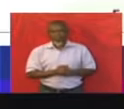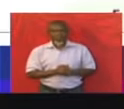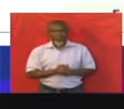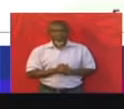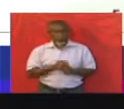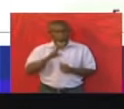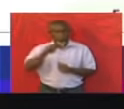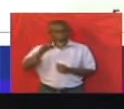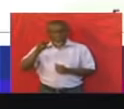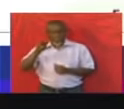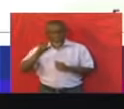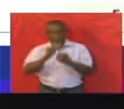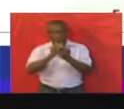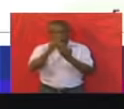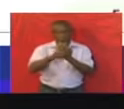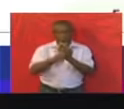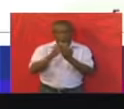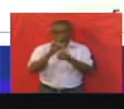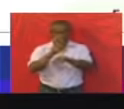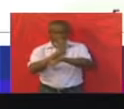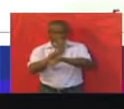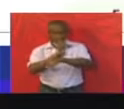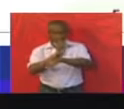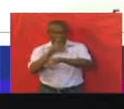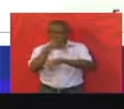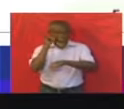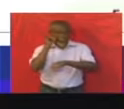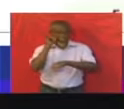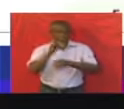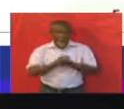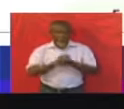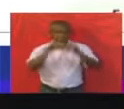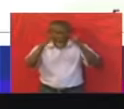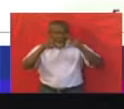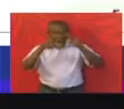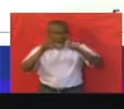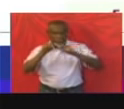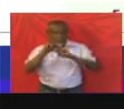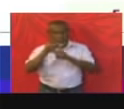of August at 4 p.m., we have tested